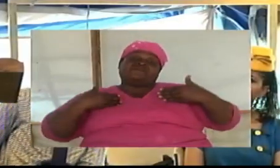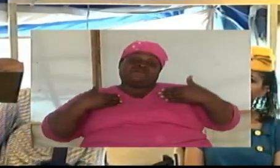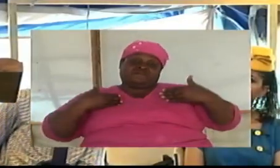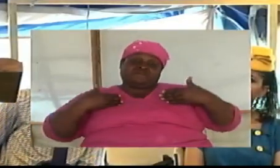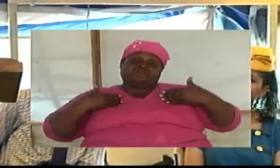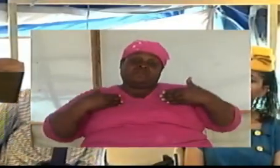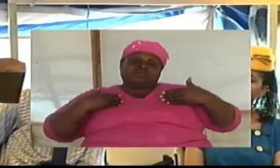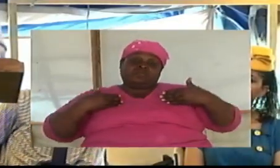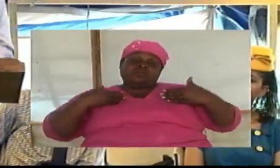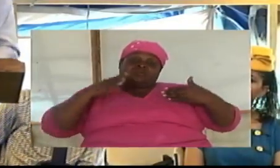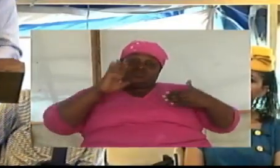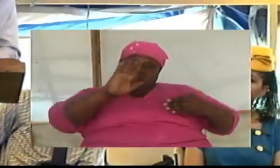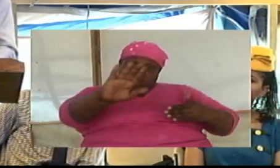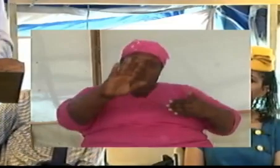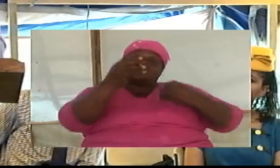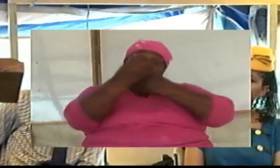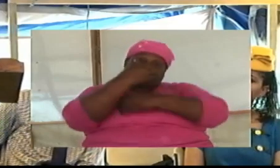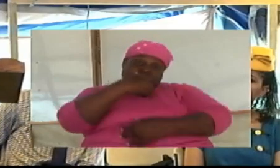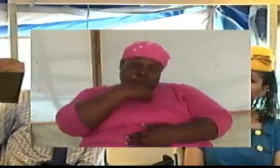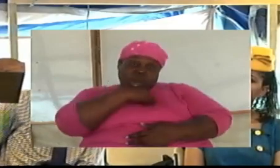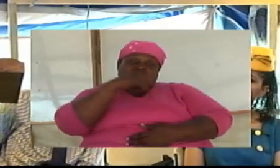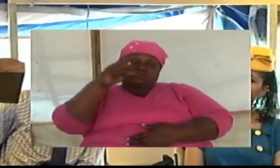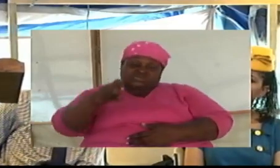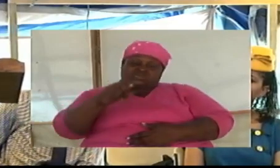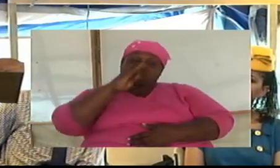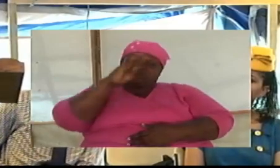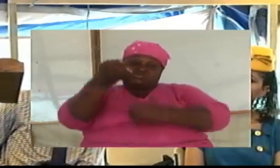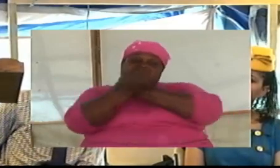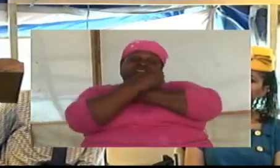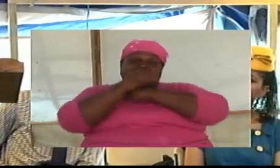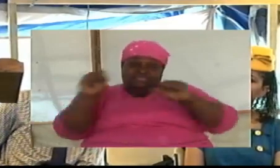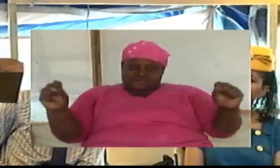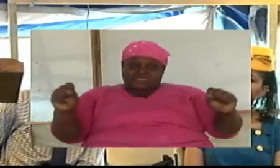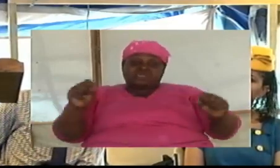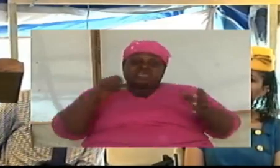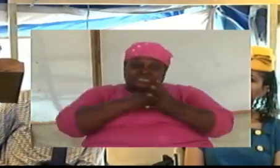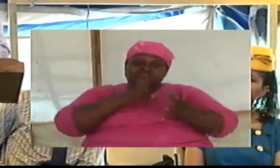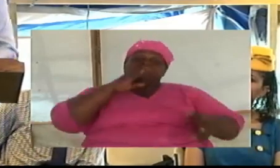Hallelujah. Praise the Lord Jesus. It is you.